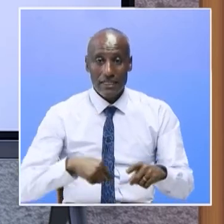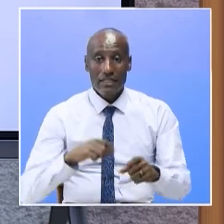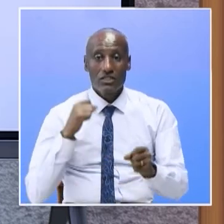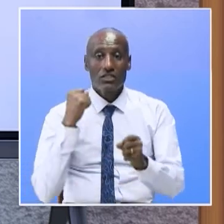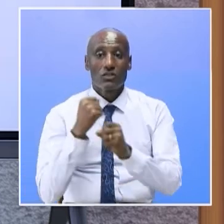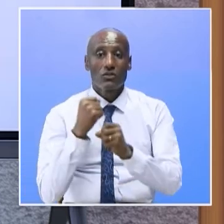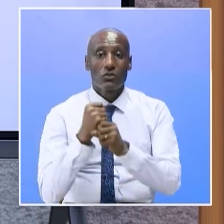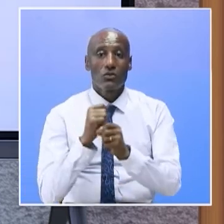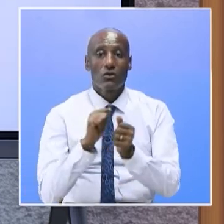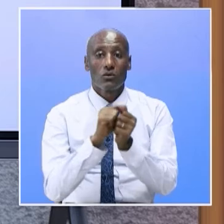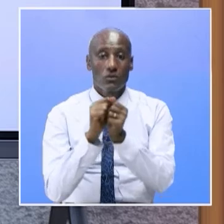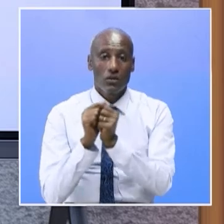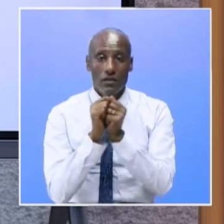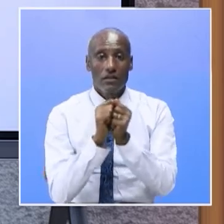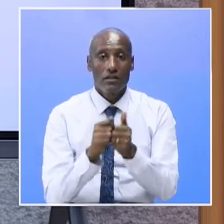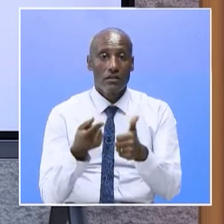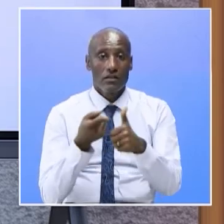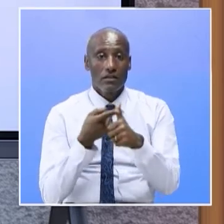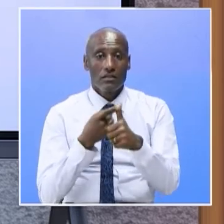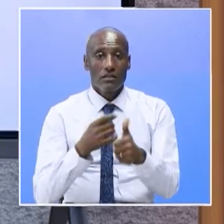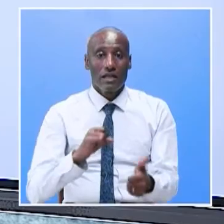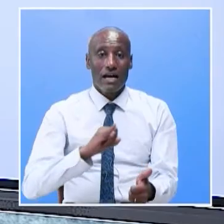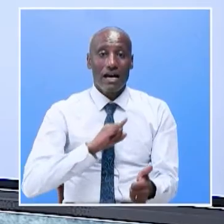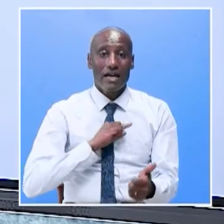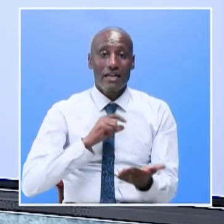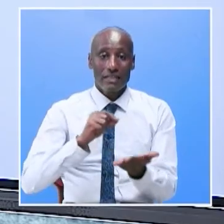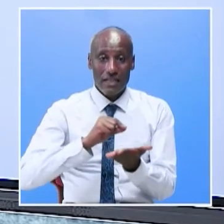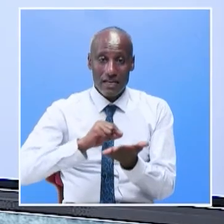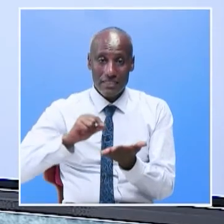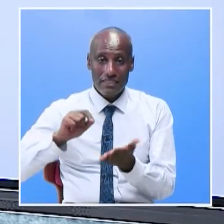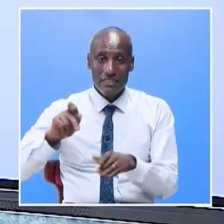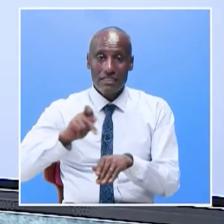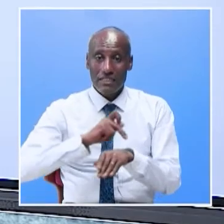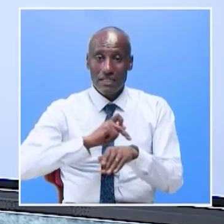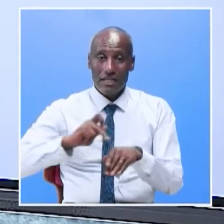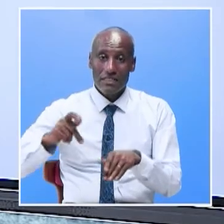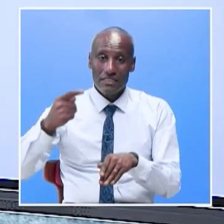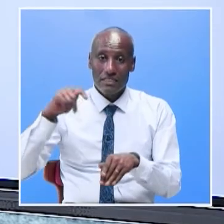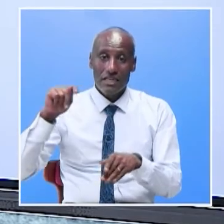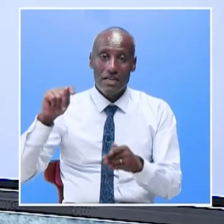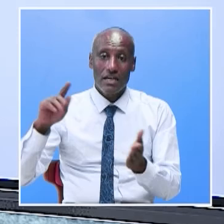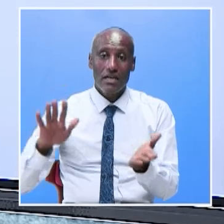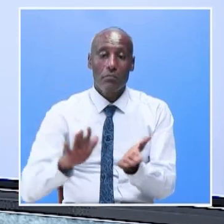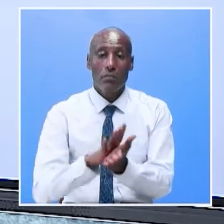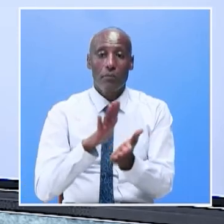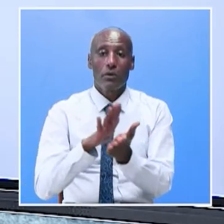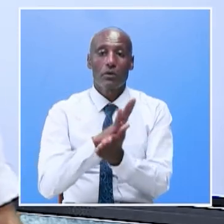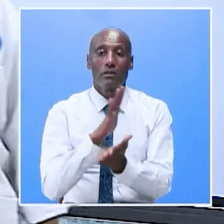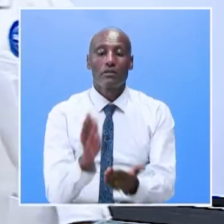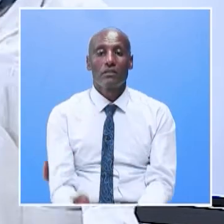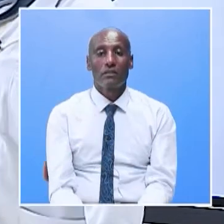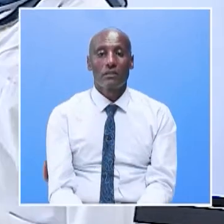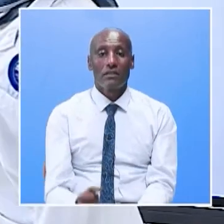now. The first question is, I write blank the paper. I write